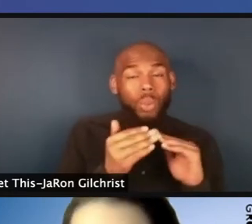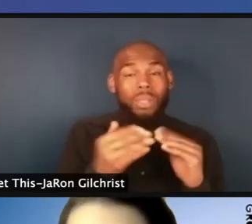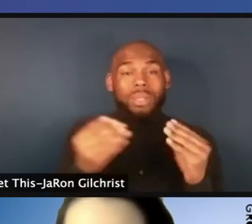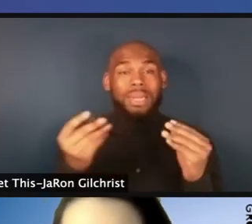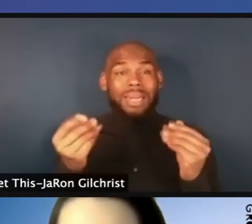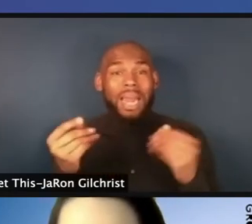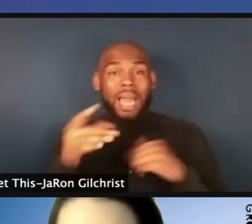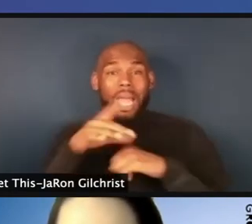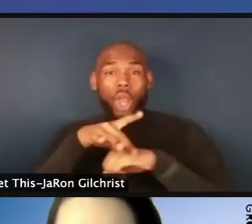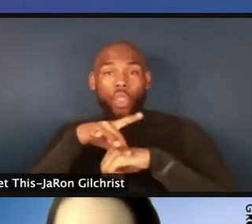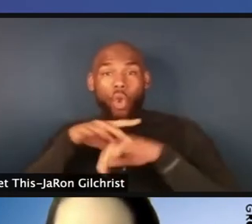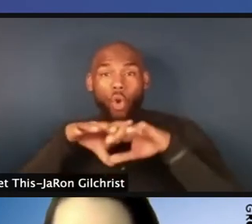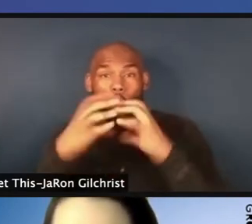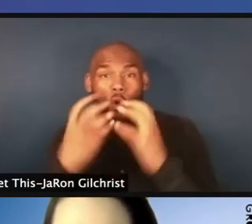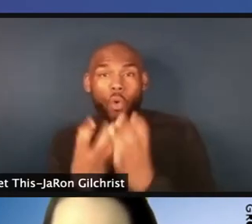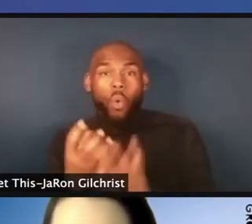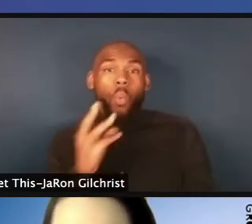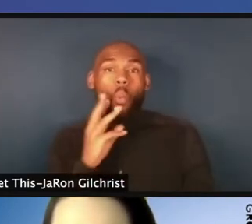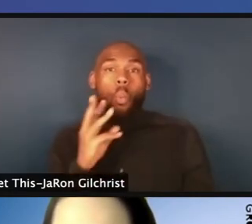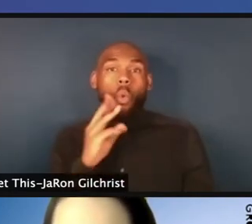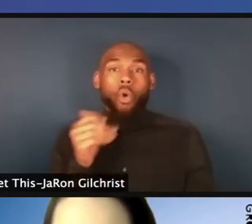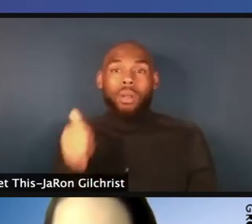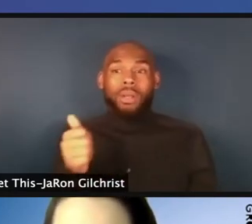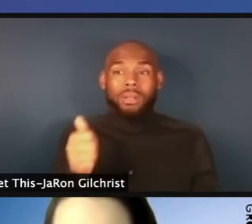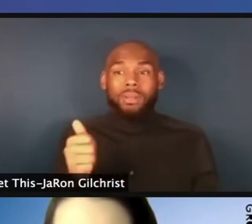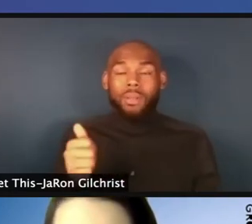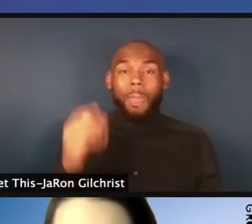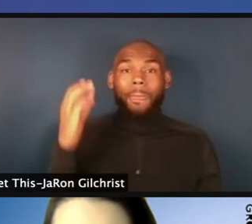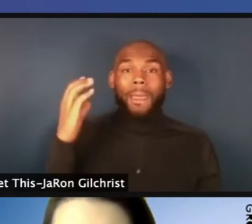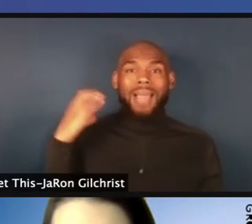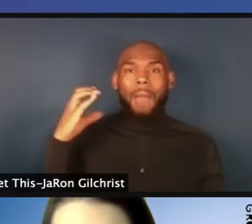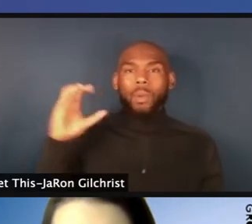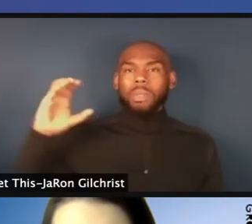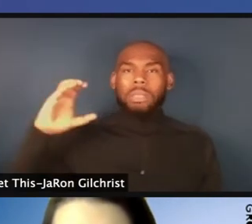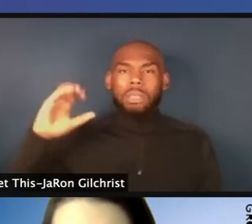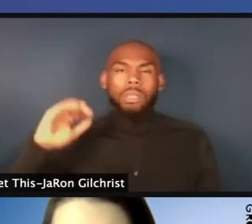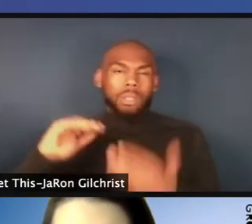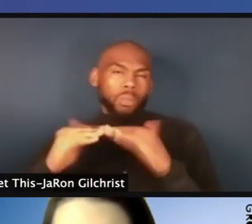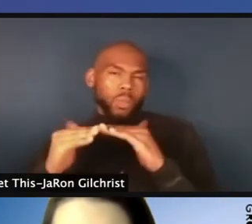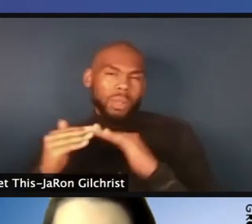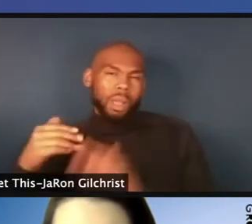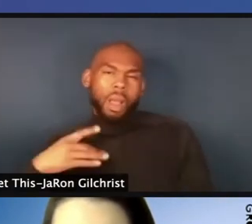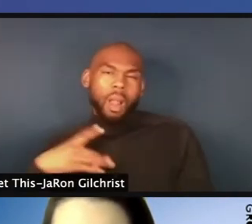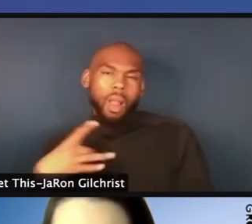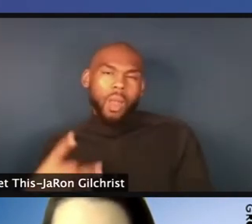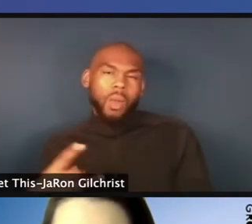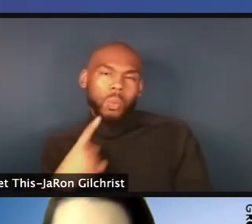earth, the water itself, capital C community, as I like to say. And so that's what